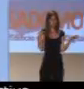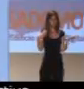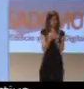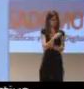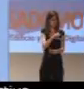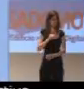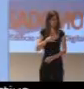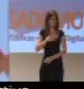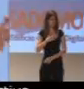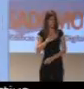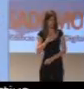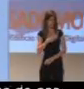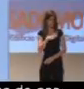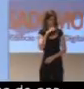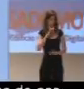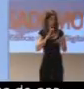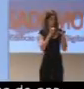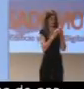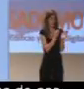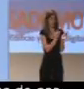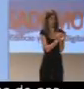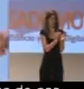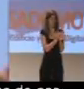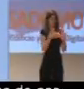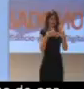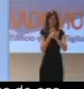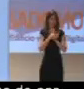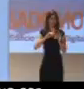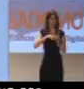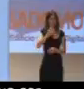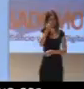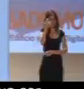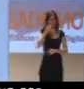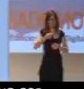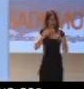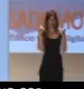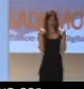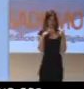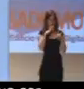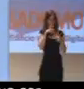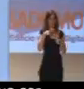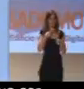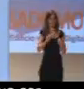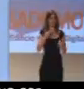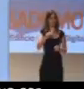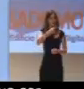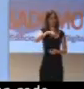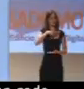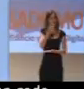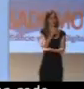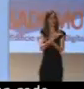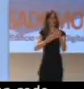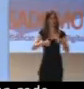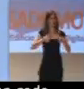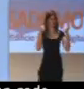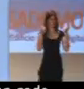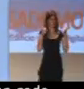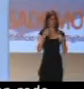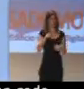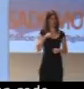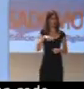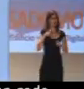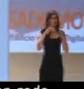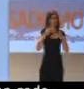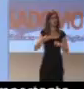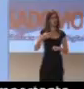have not reached the public at large. They are very concentrated. We should be able to work much more with them. Infrastructure